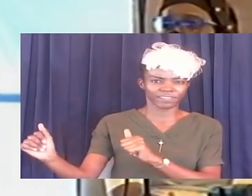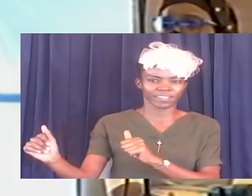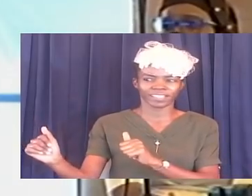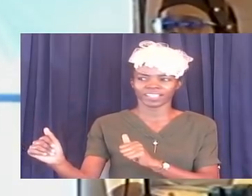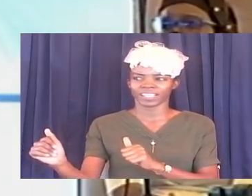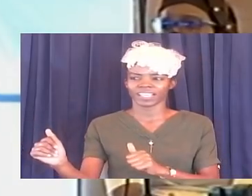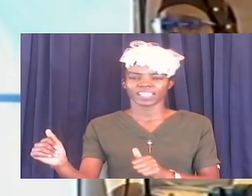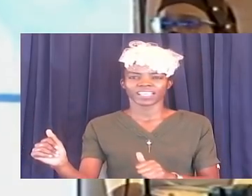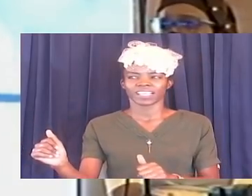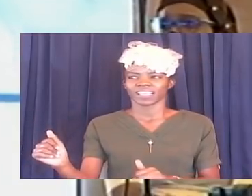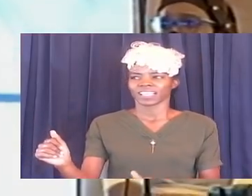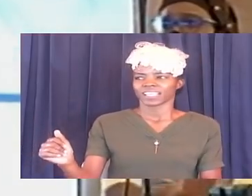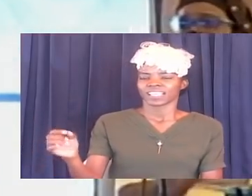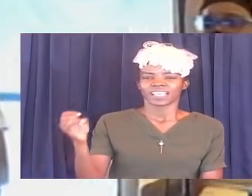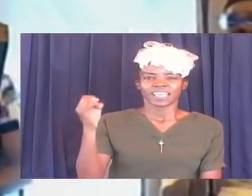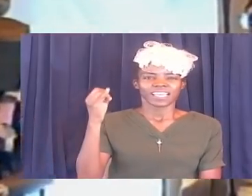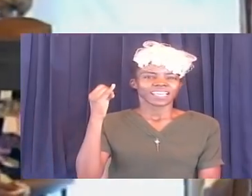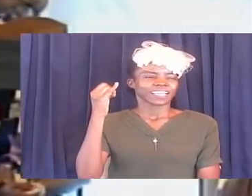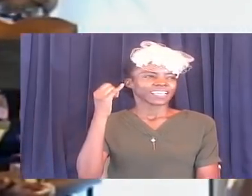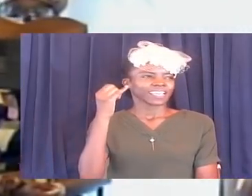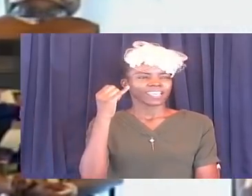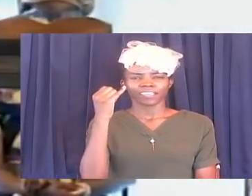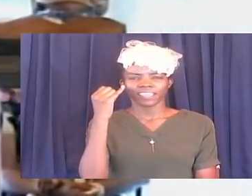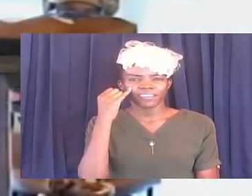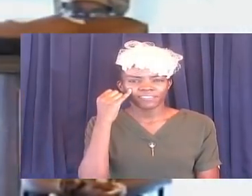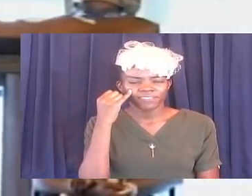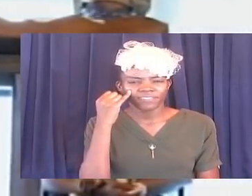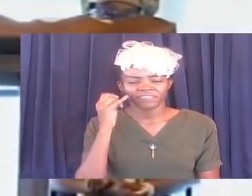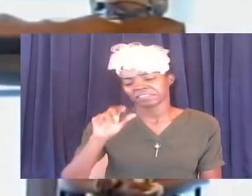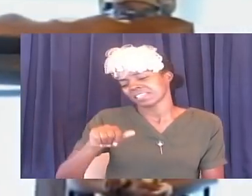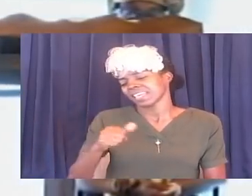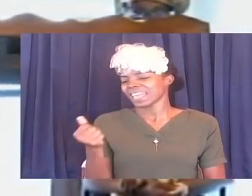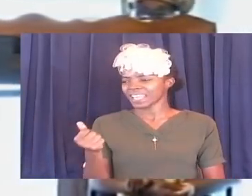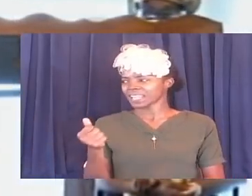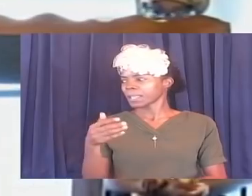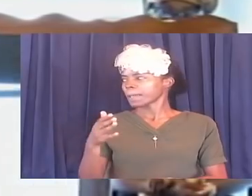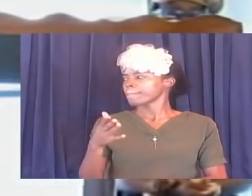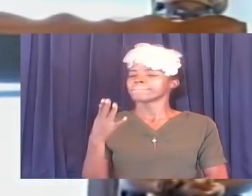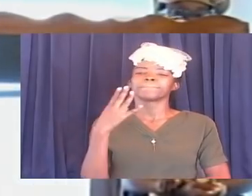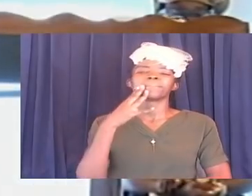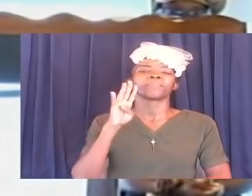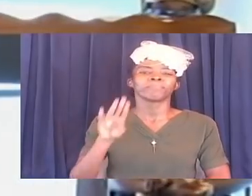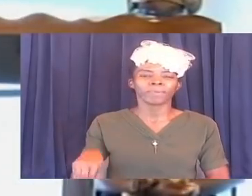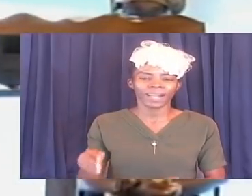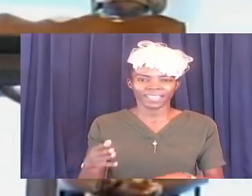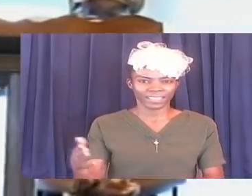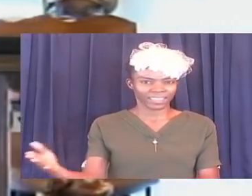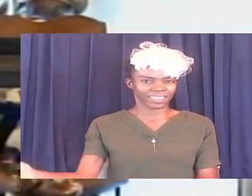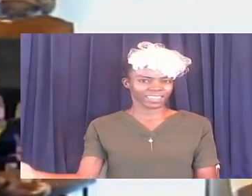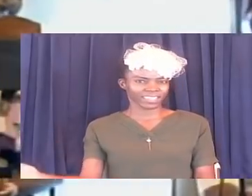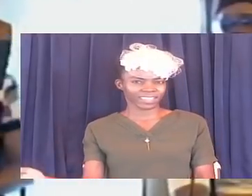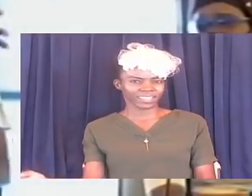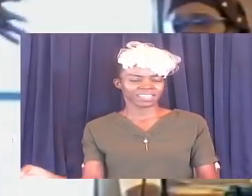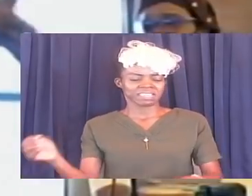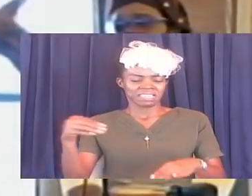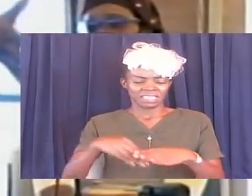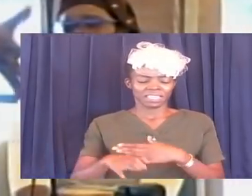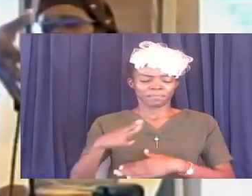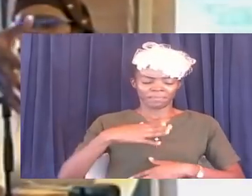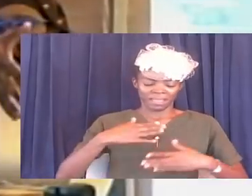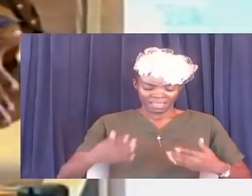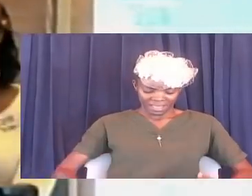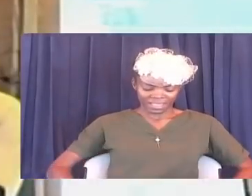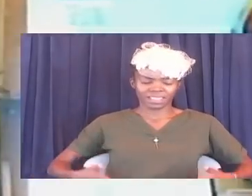any ear in my cylinder, bleed out the ear, Lord. Bleed it out because I need to